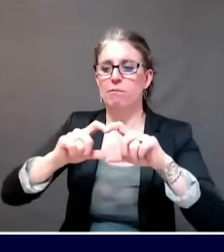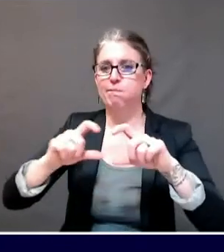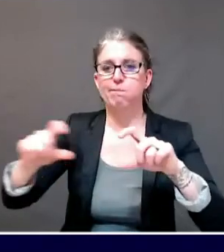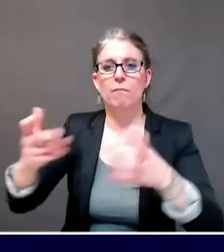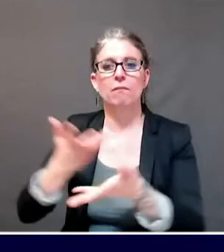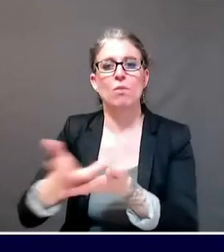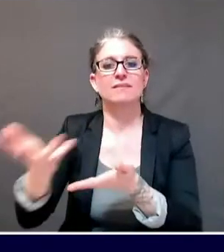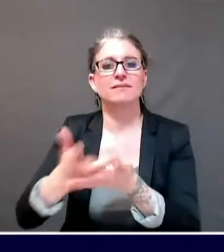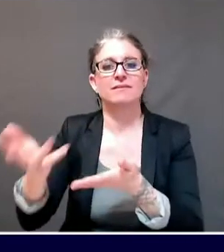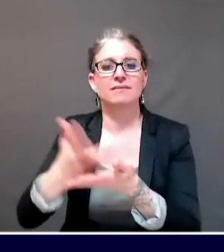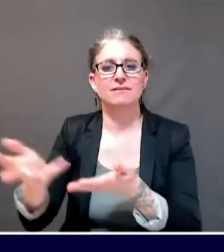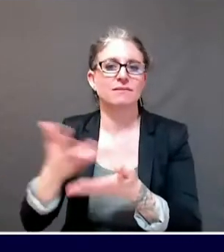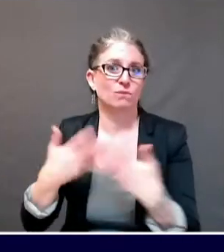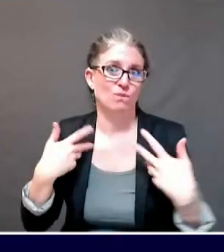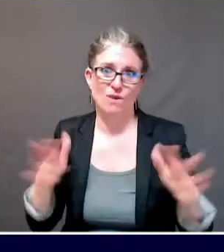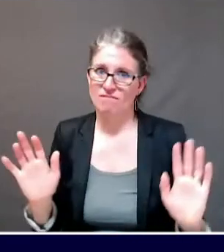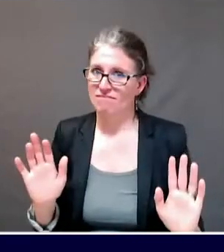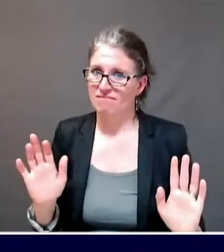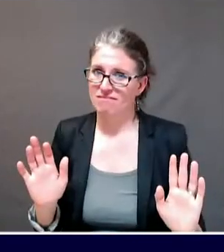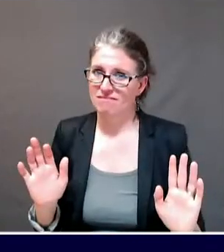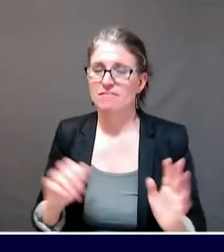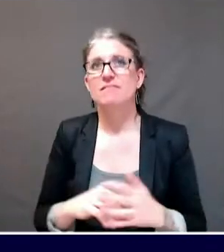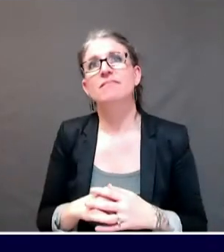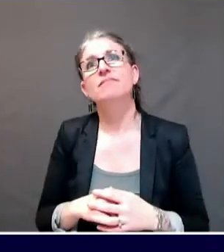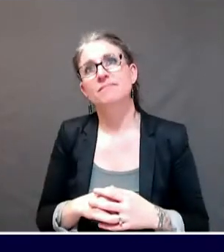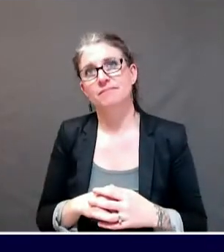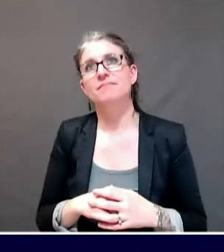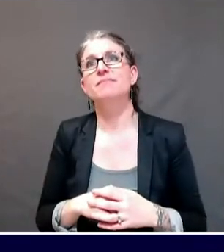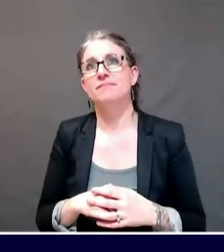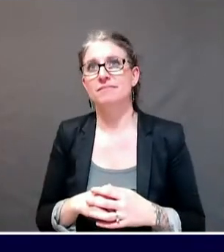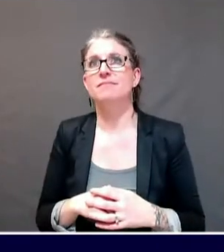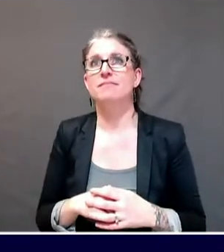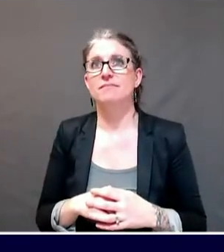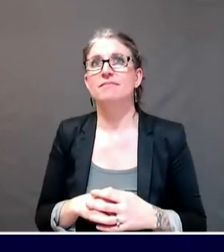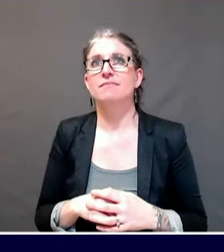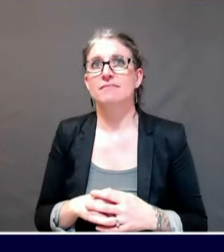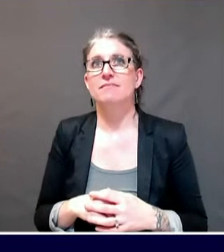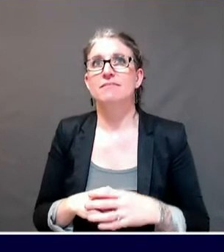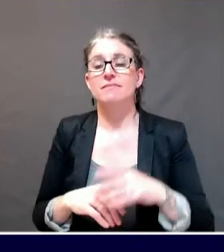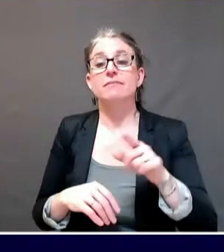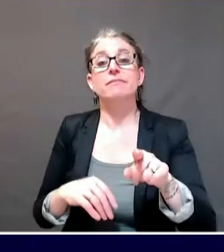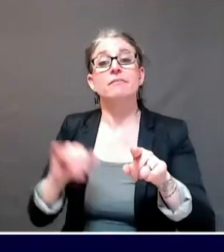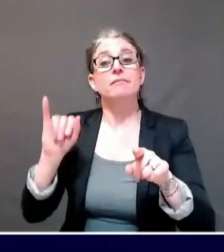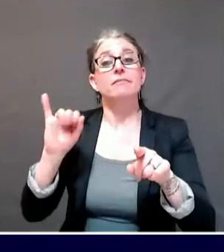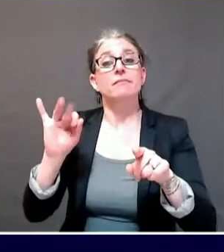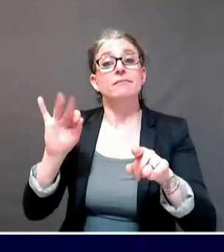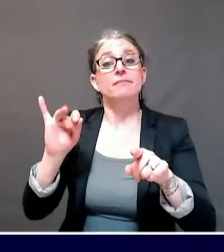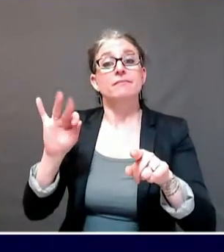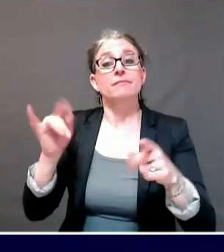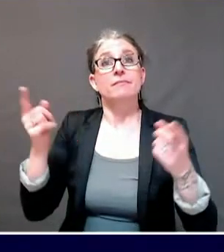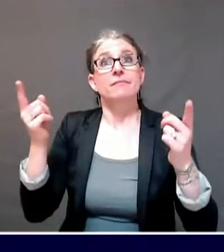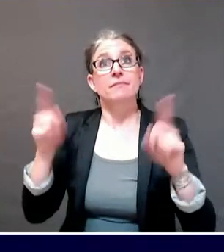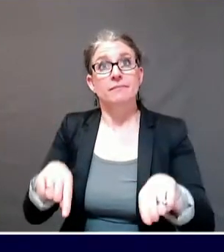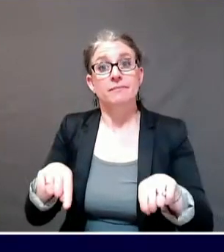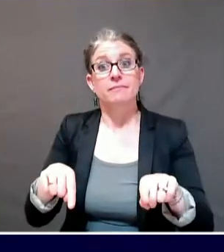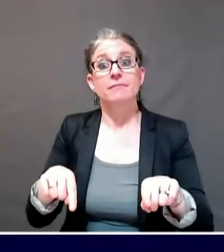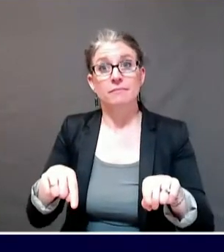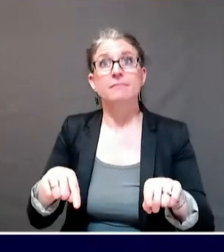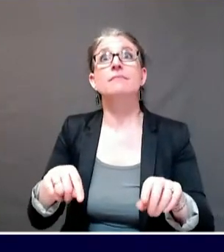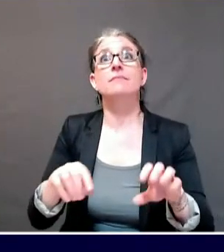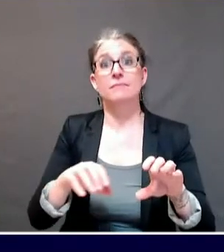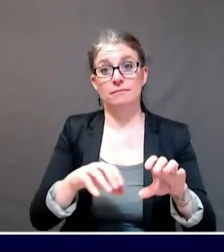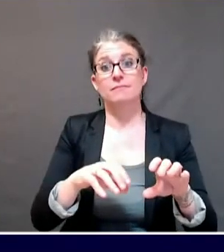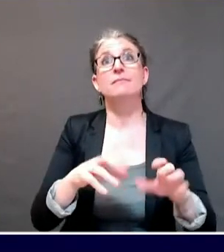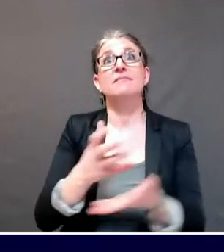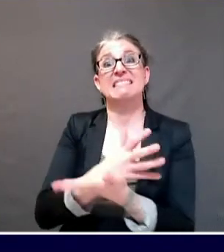got vaccine sitting on the shelf, let us know. We will come and get it and move it to other places that can use it today. So